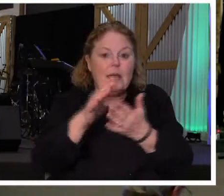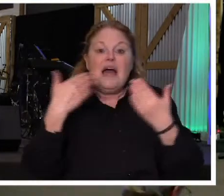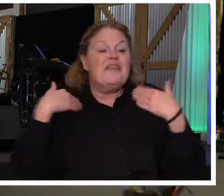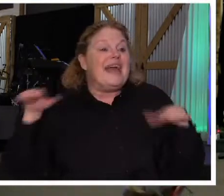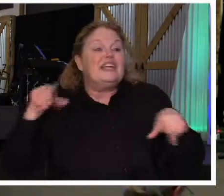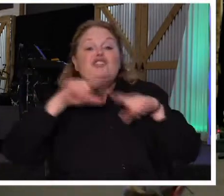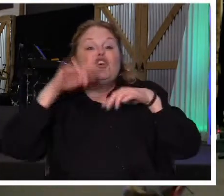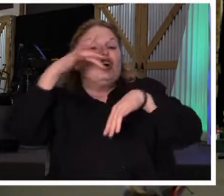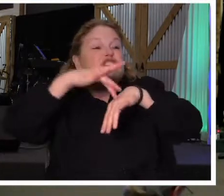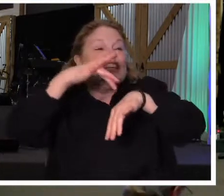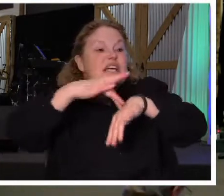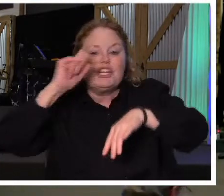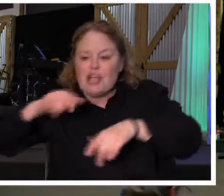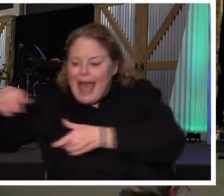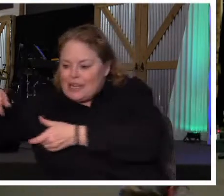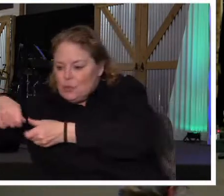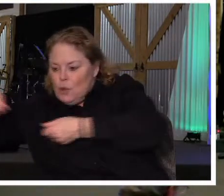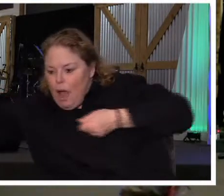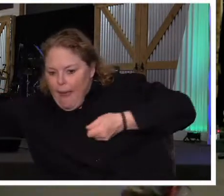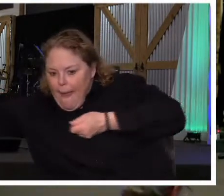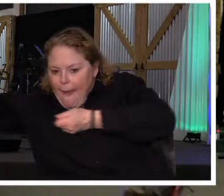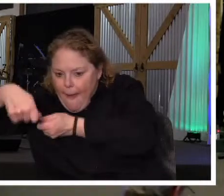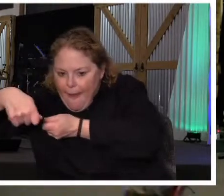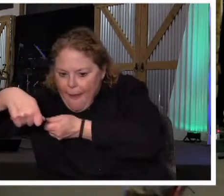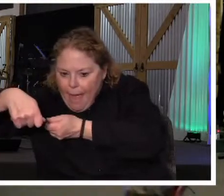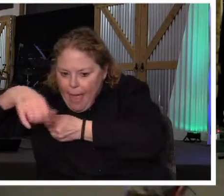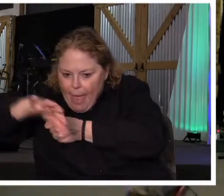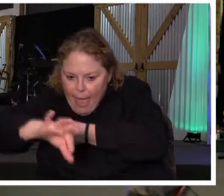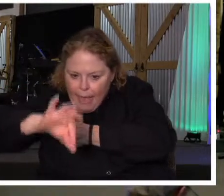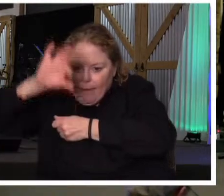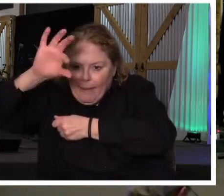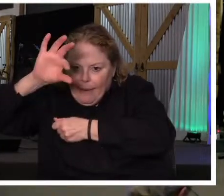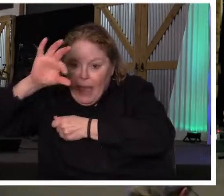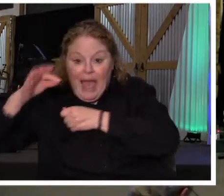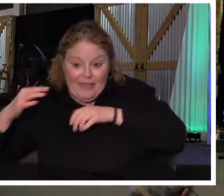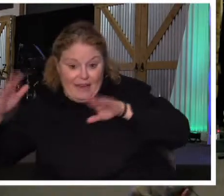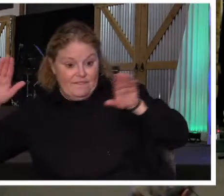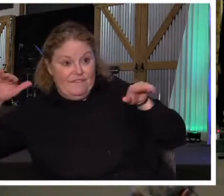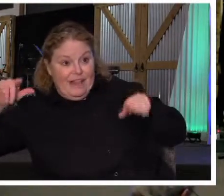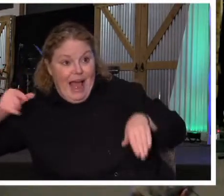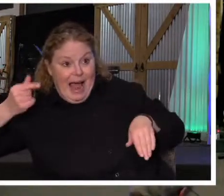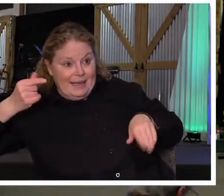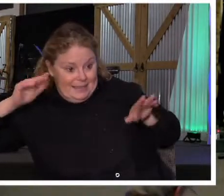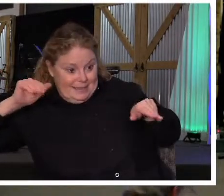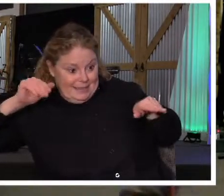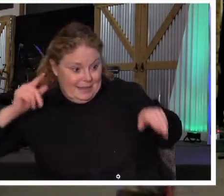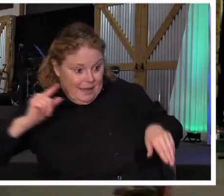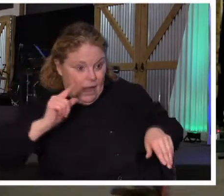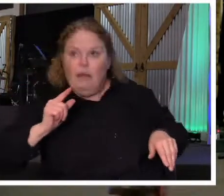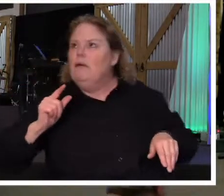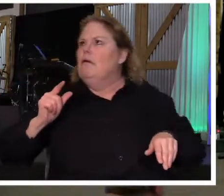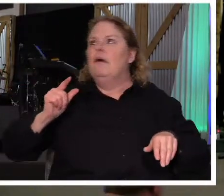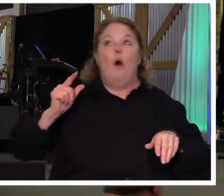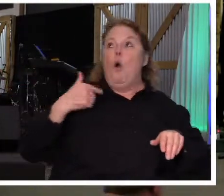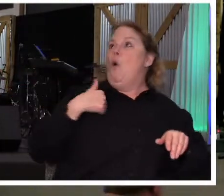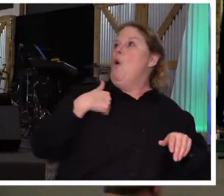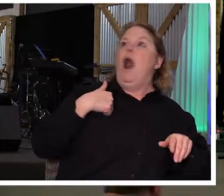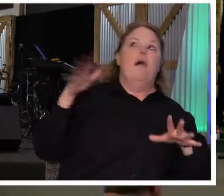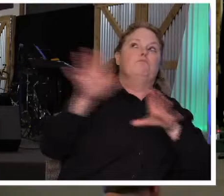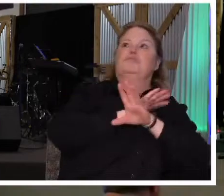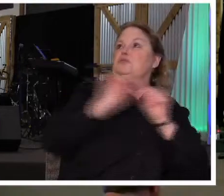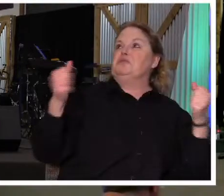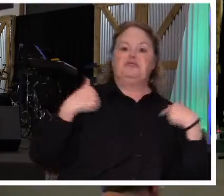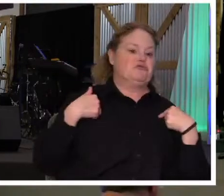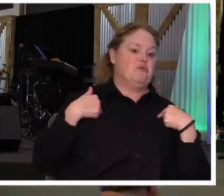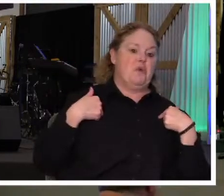couldn't even touch it, had to use tongs, and begins to fly towards him with that, he had to think, I'm a goner.